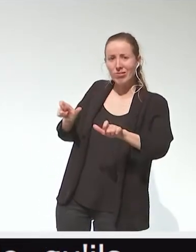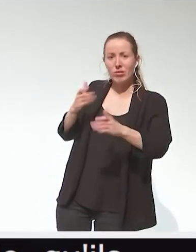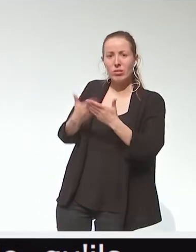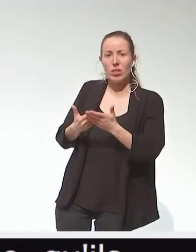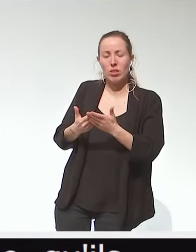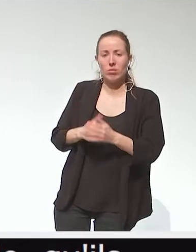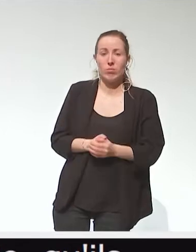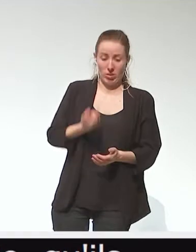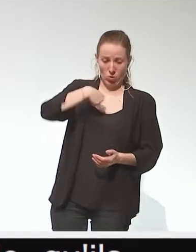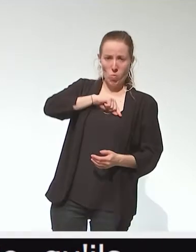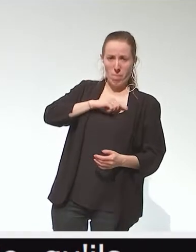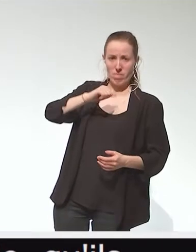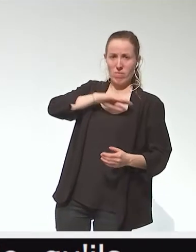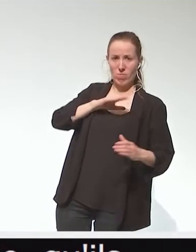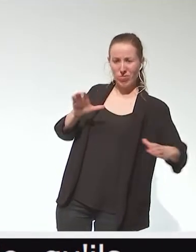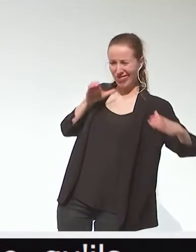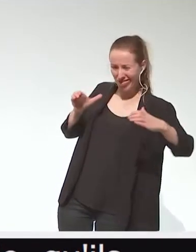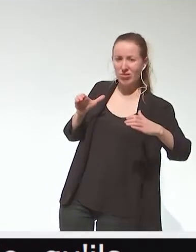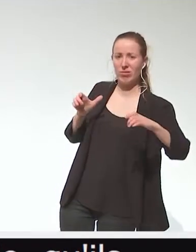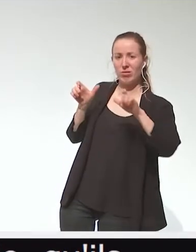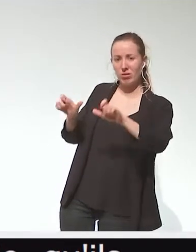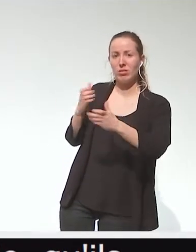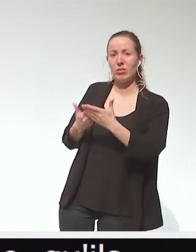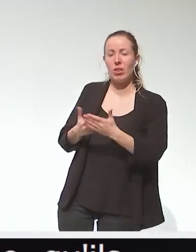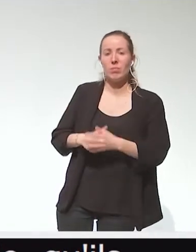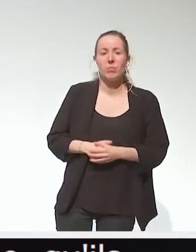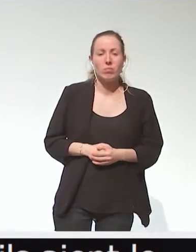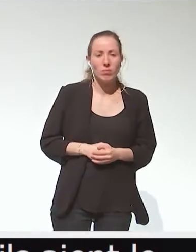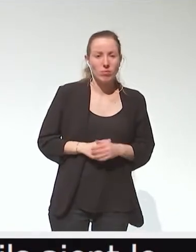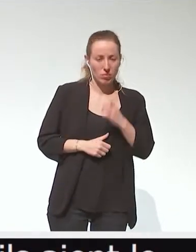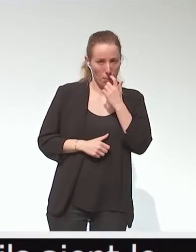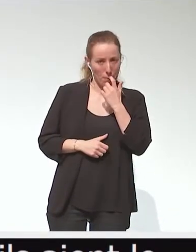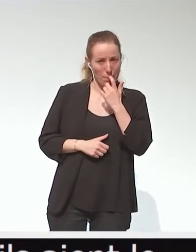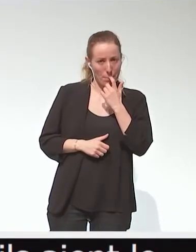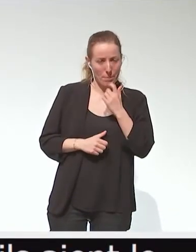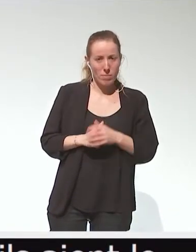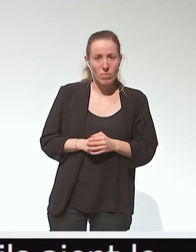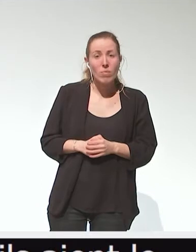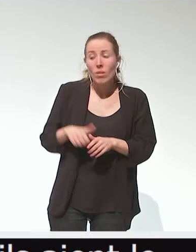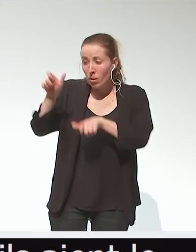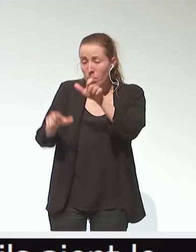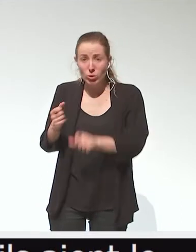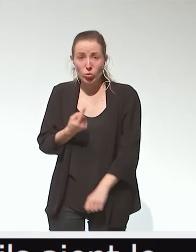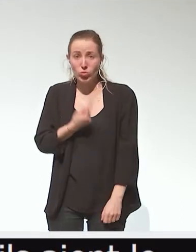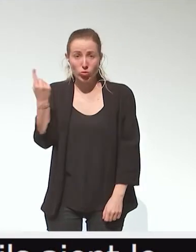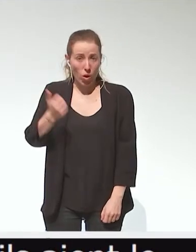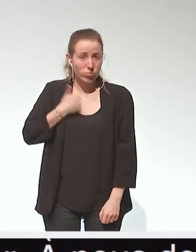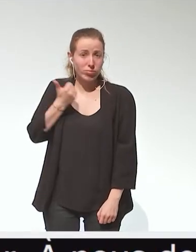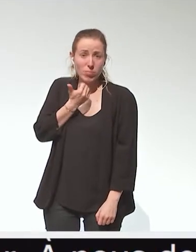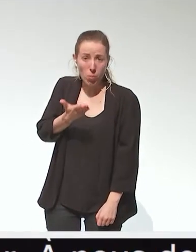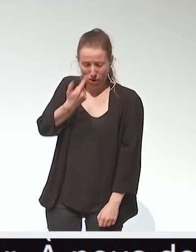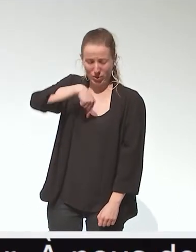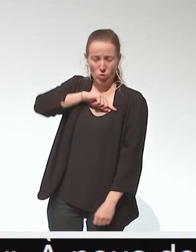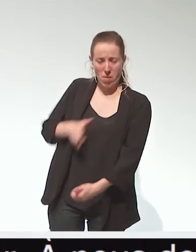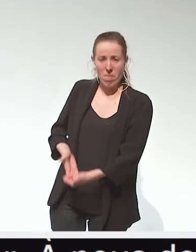the person that can't we must think of today. Thank you very much, Chair. Merci.